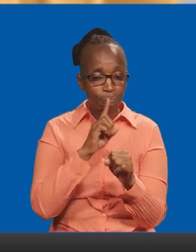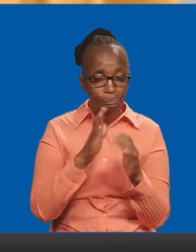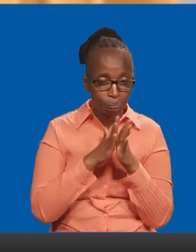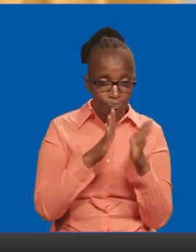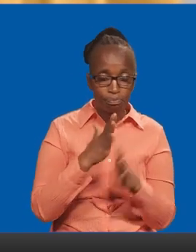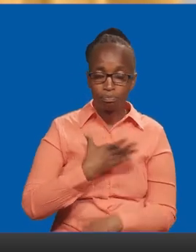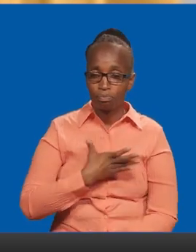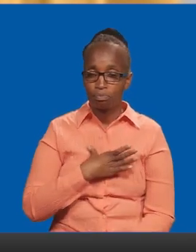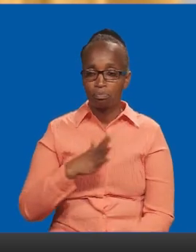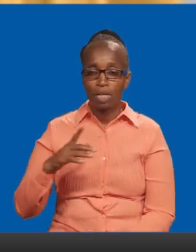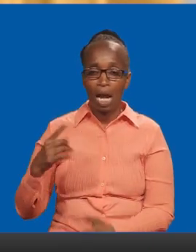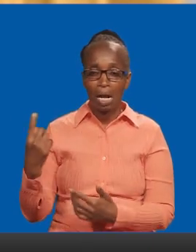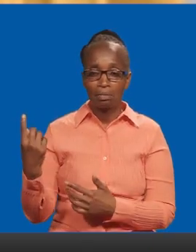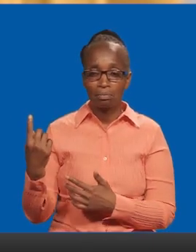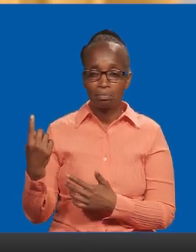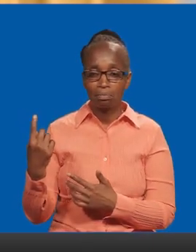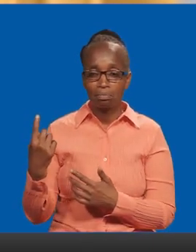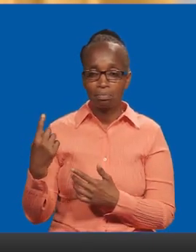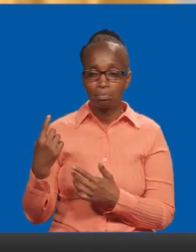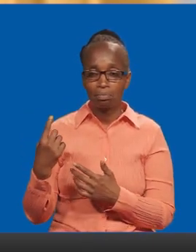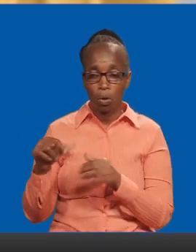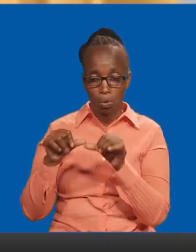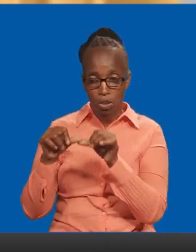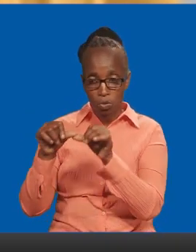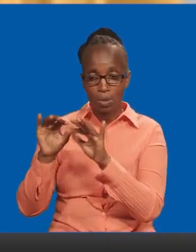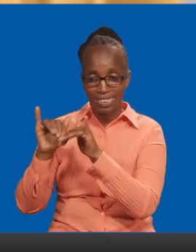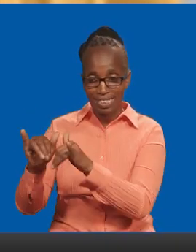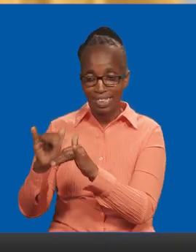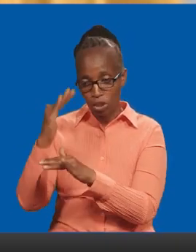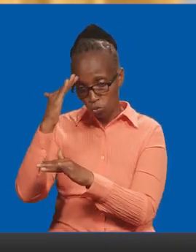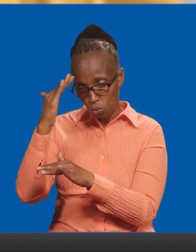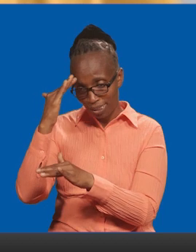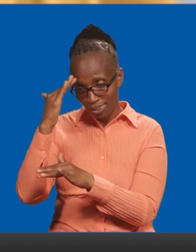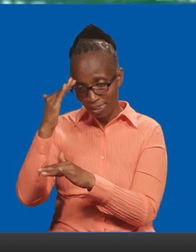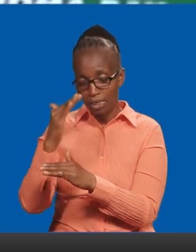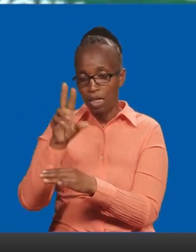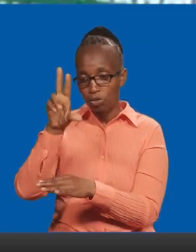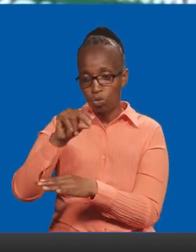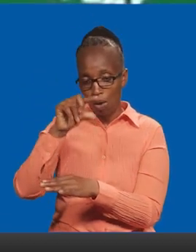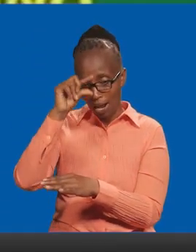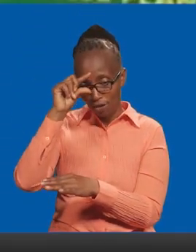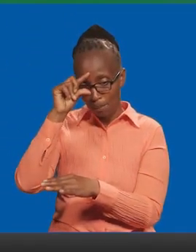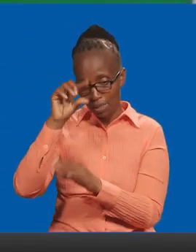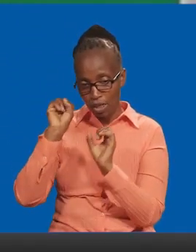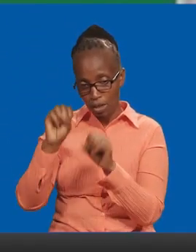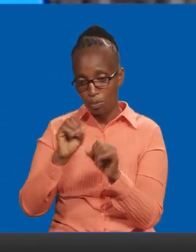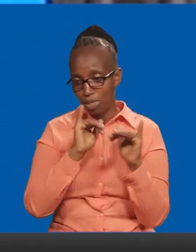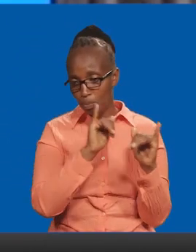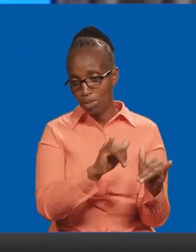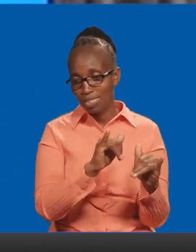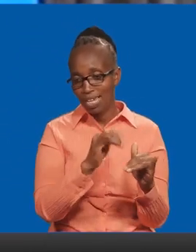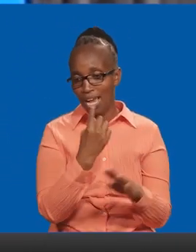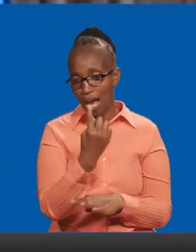ensure that the publics and our people are constantly appraised or updated. No government can